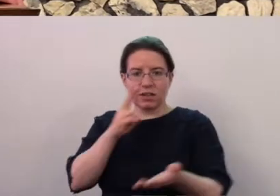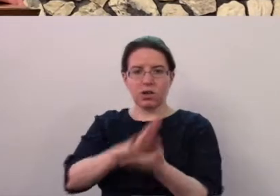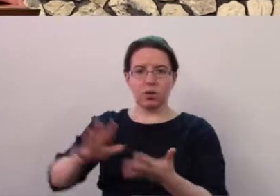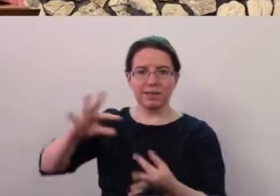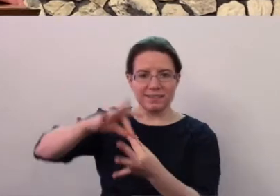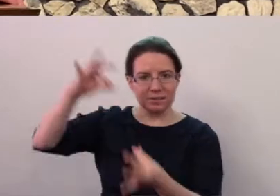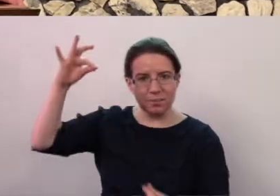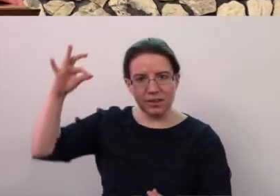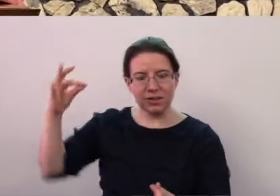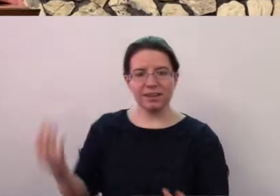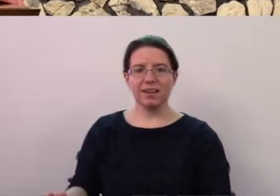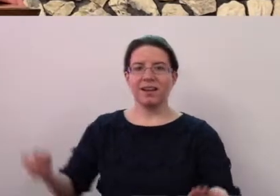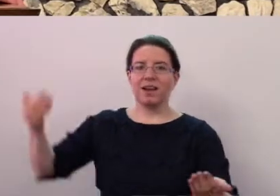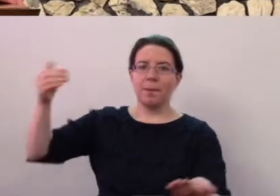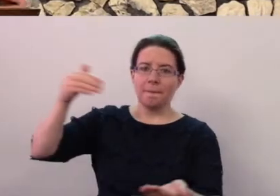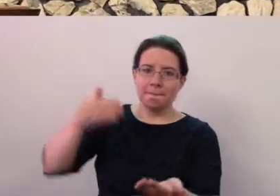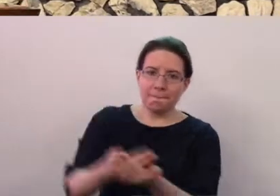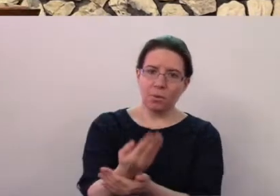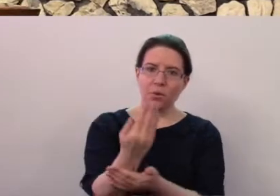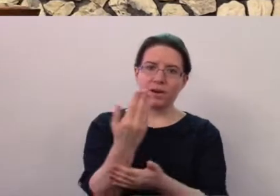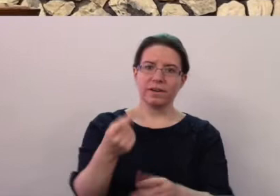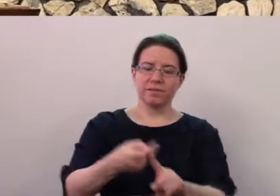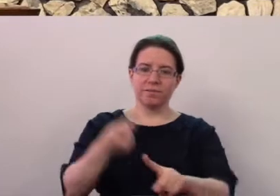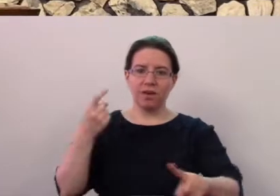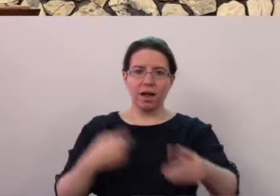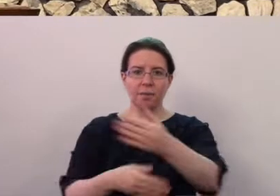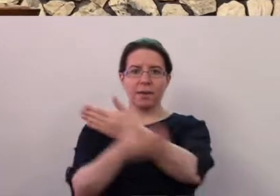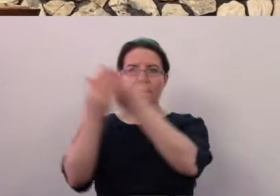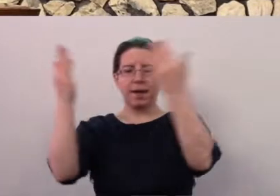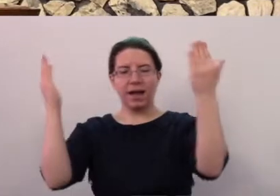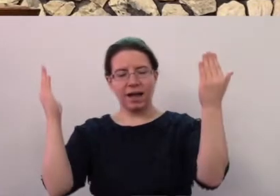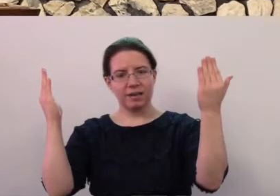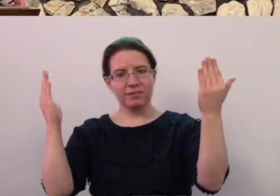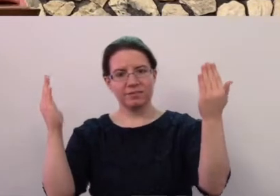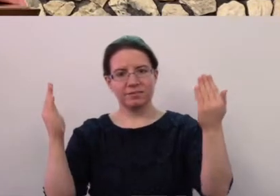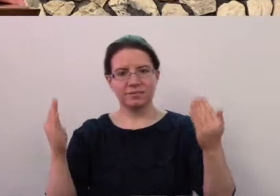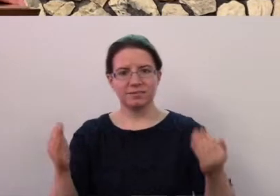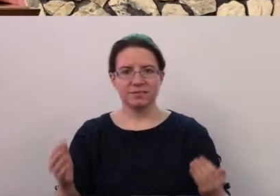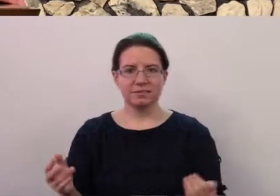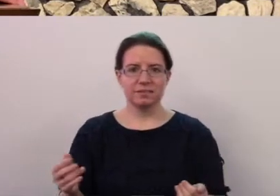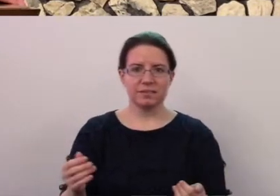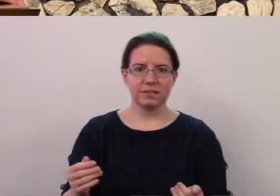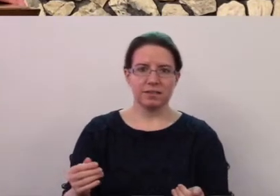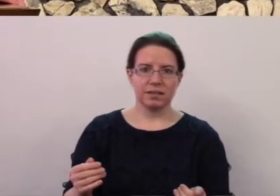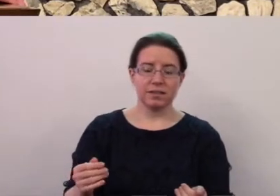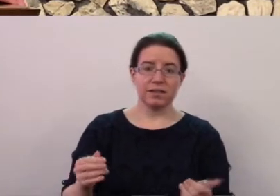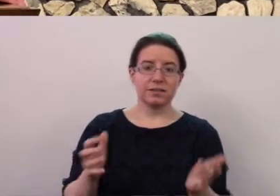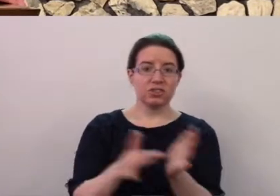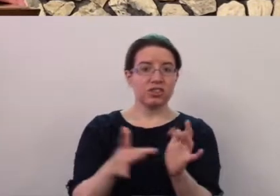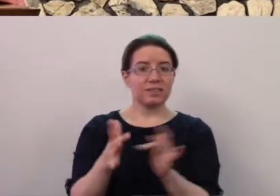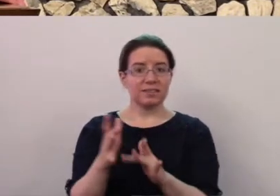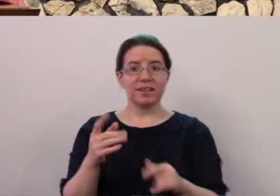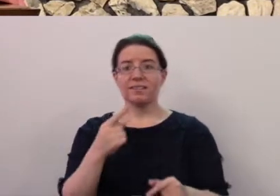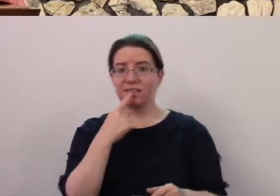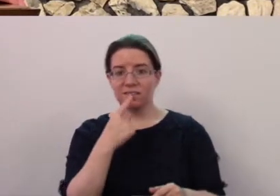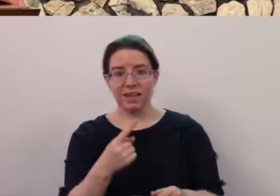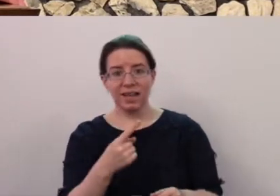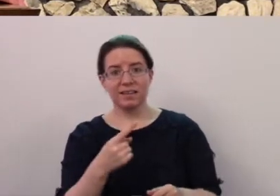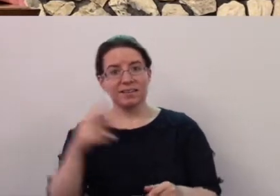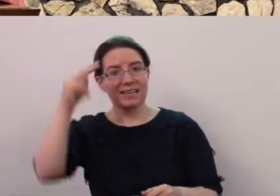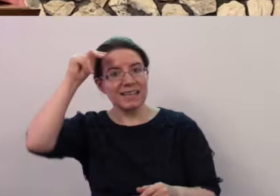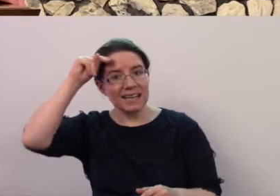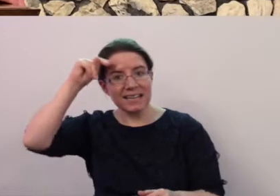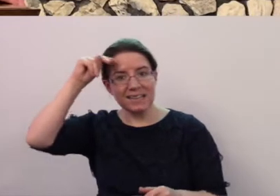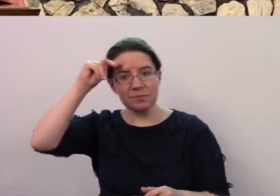of the Holy Ghost. Yes. You'll be born from above. Amen. Hallelujah. Amen. You must be. Jesus